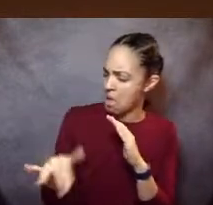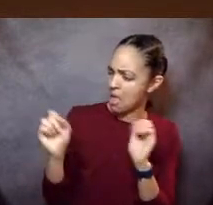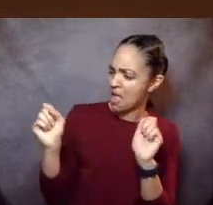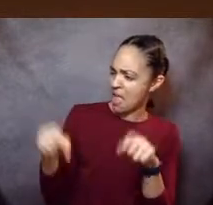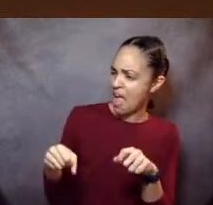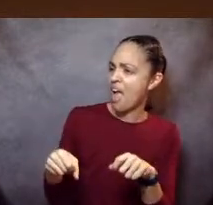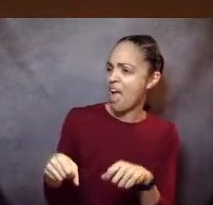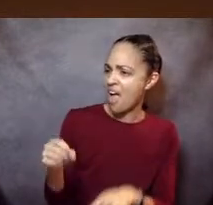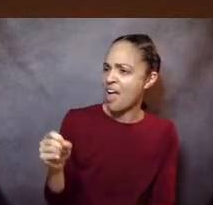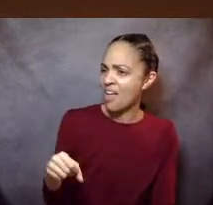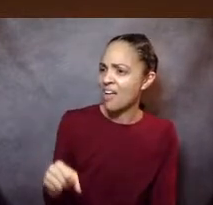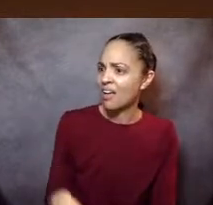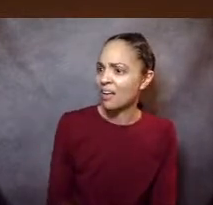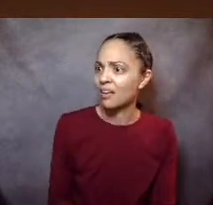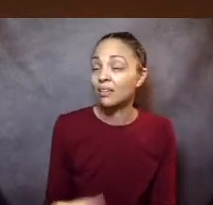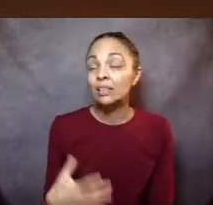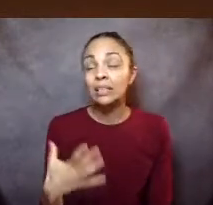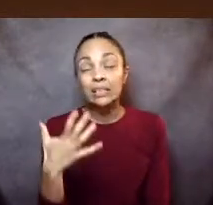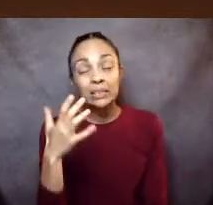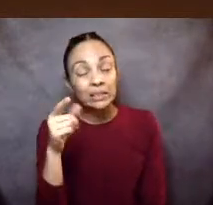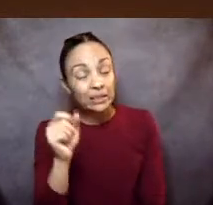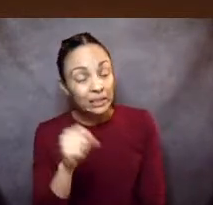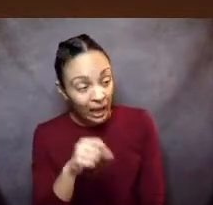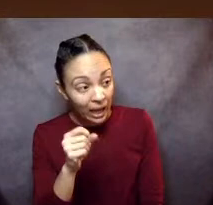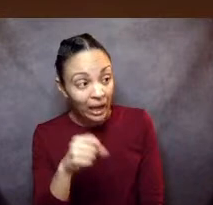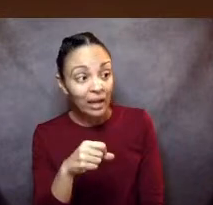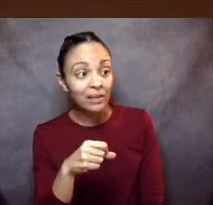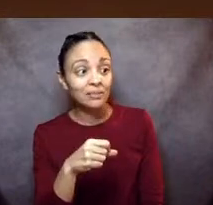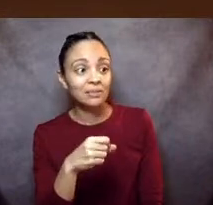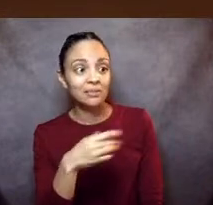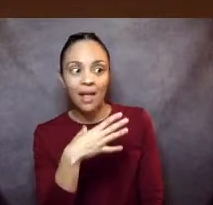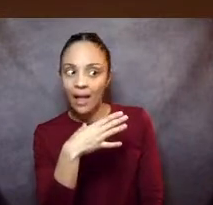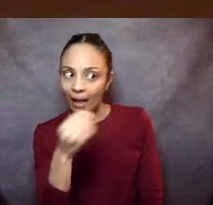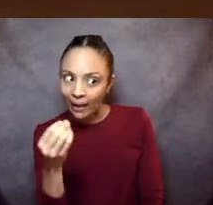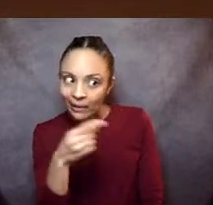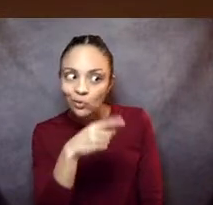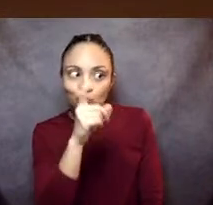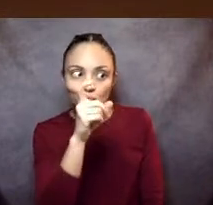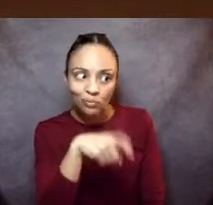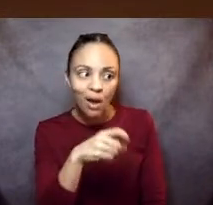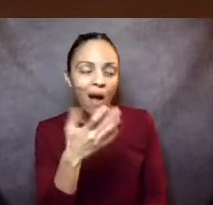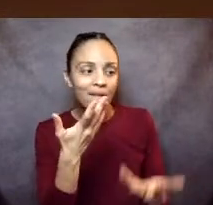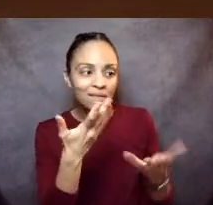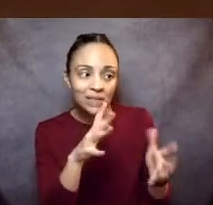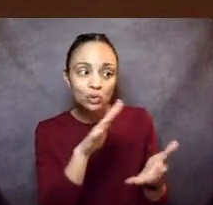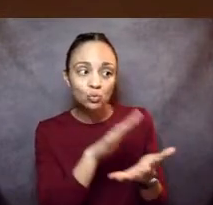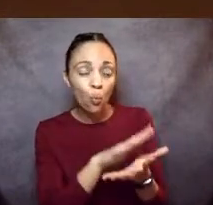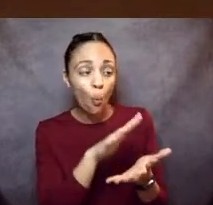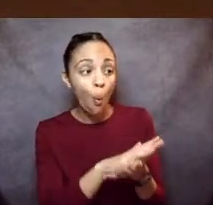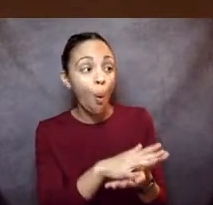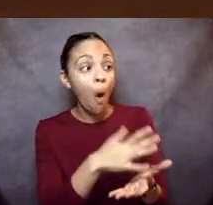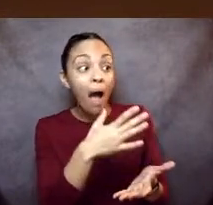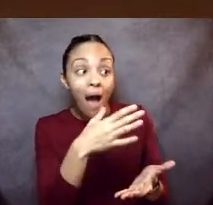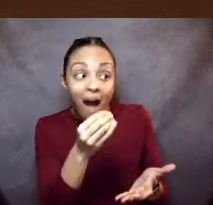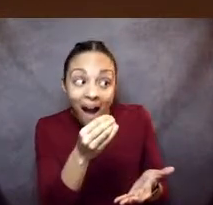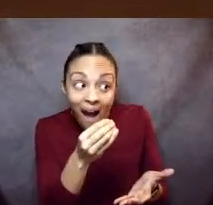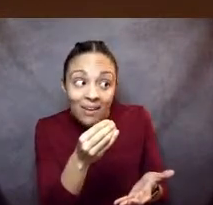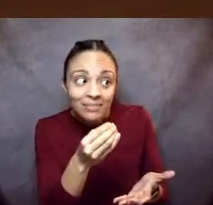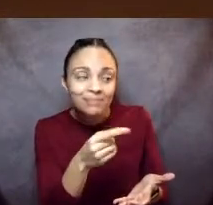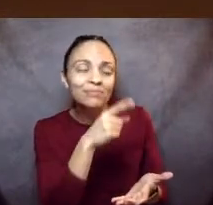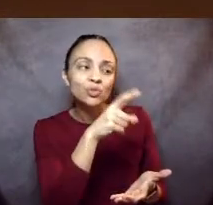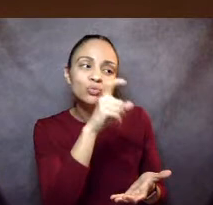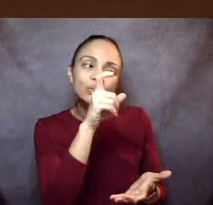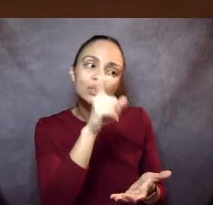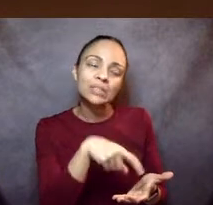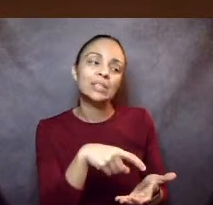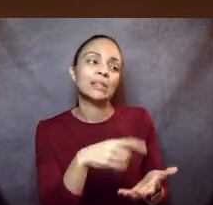batmas. And she's like, yeah, and you better finish school and you better be able to sit down and talk to